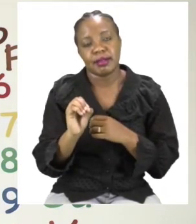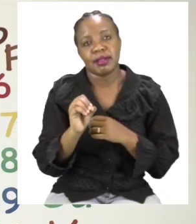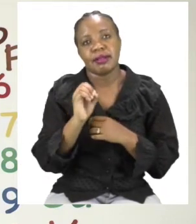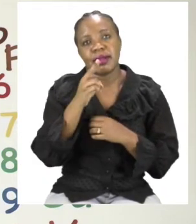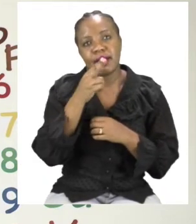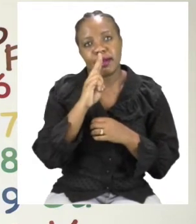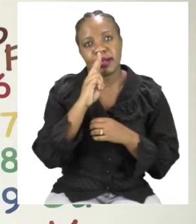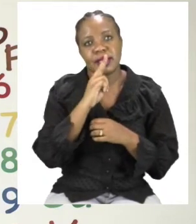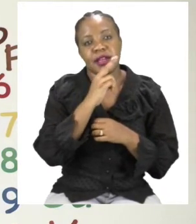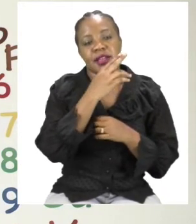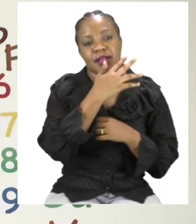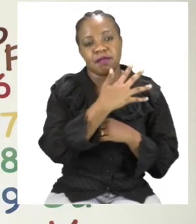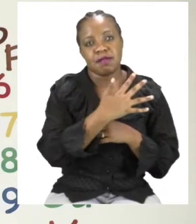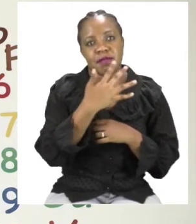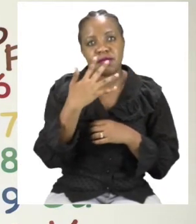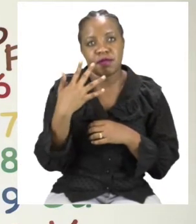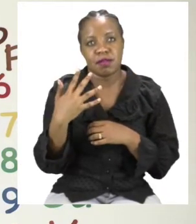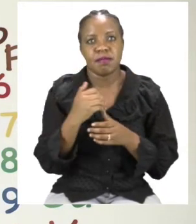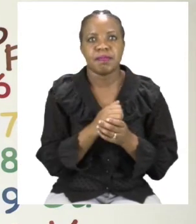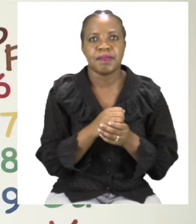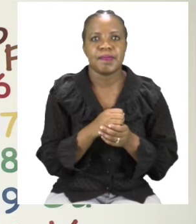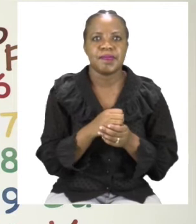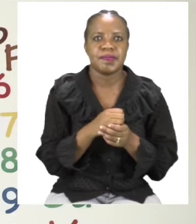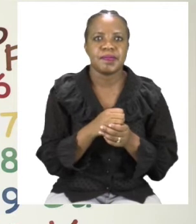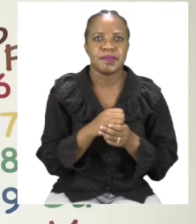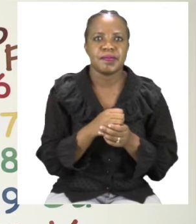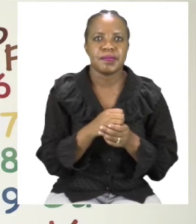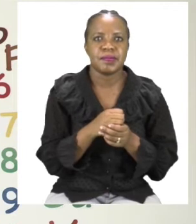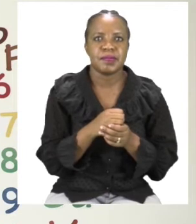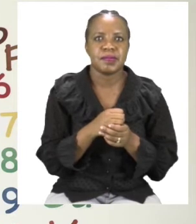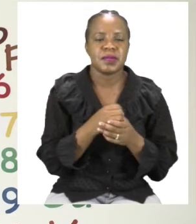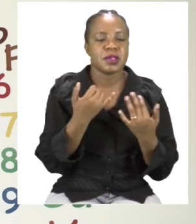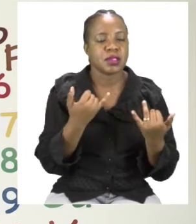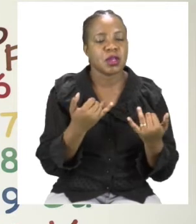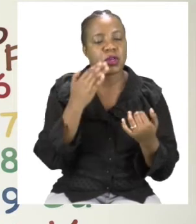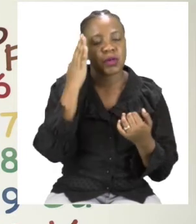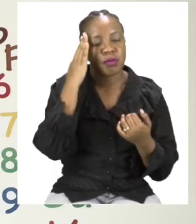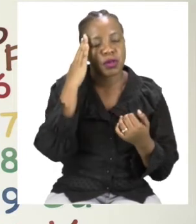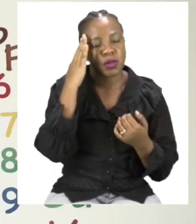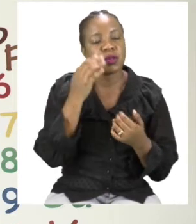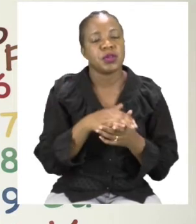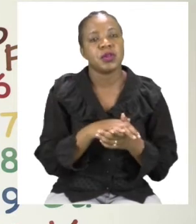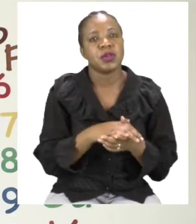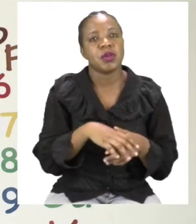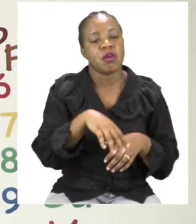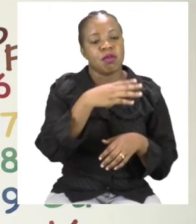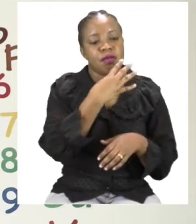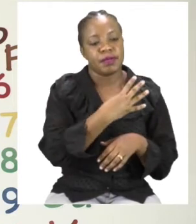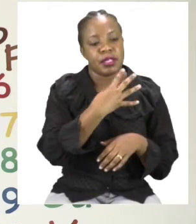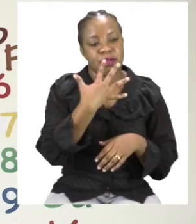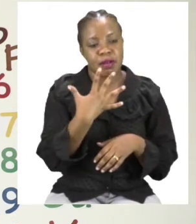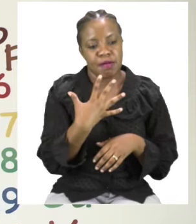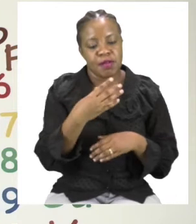Now that we know what 45 plus 10 is, which is 55, we now want